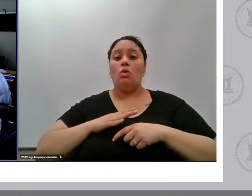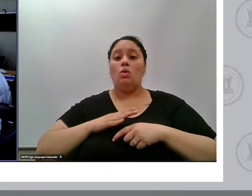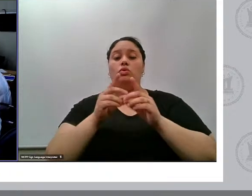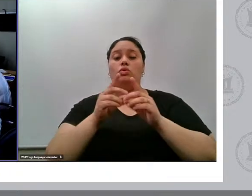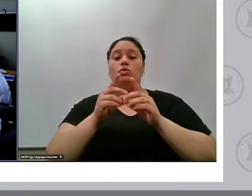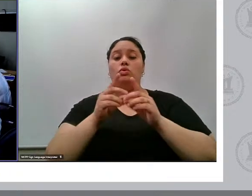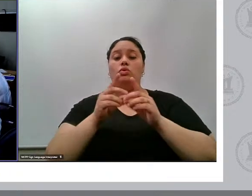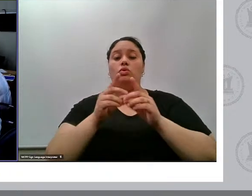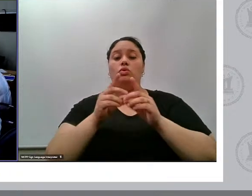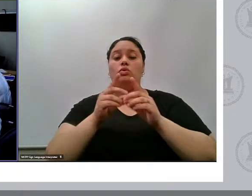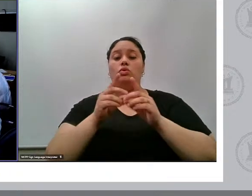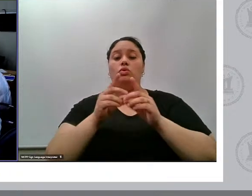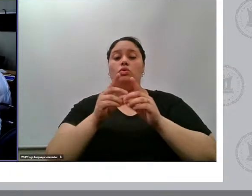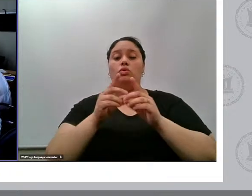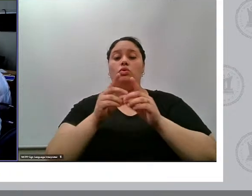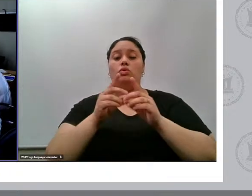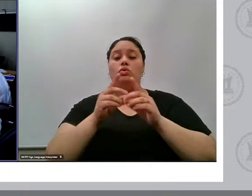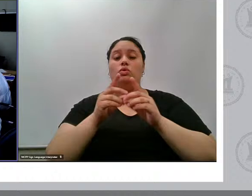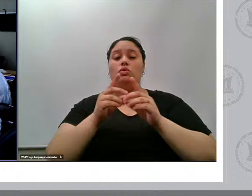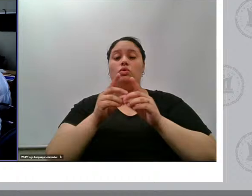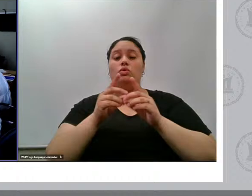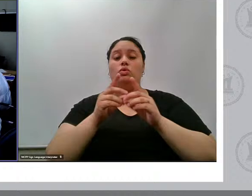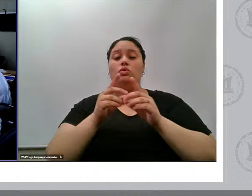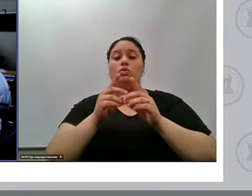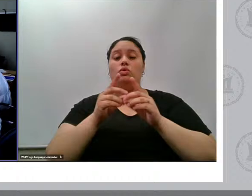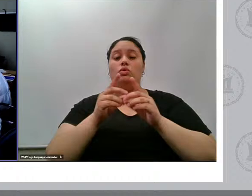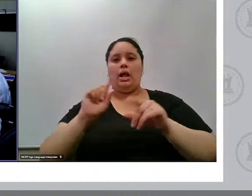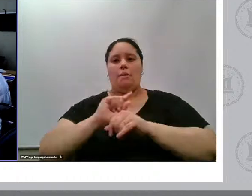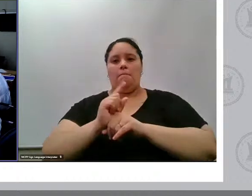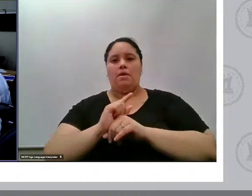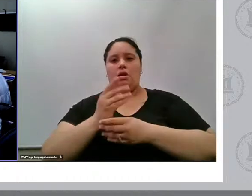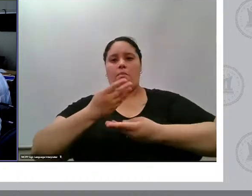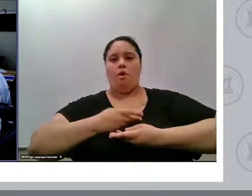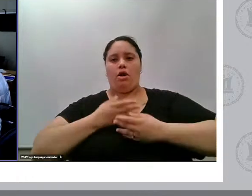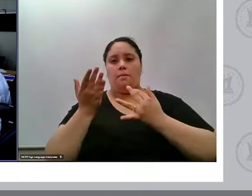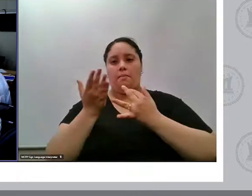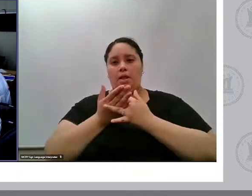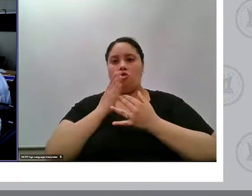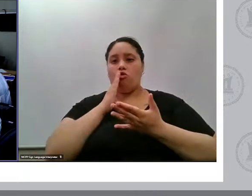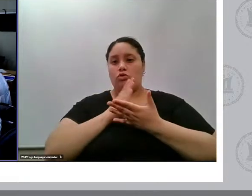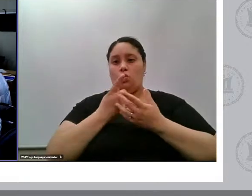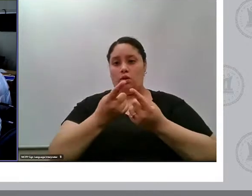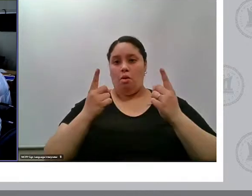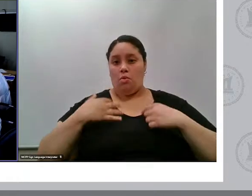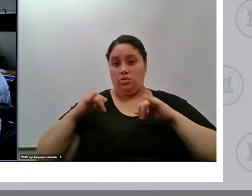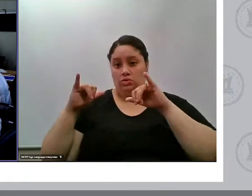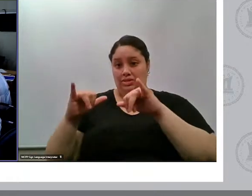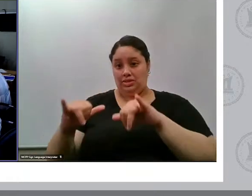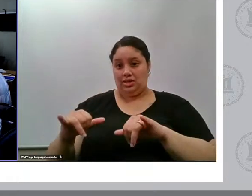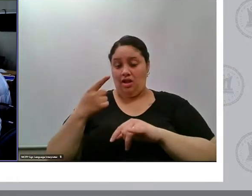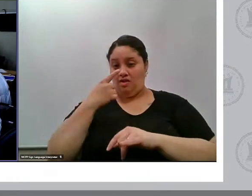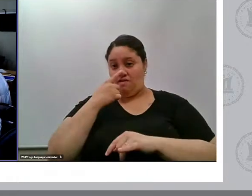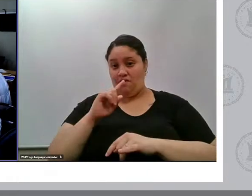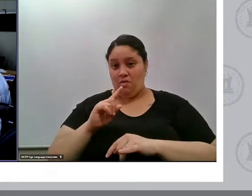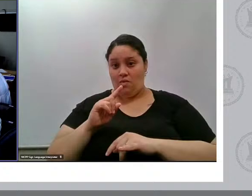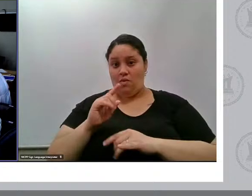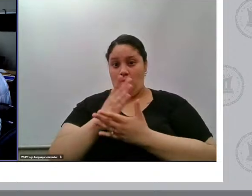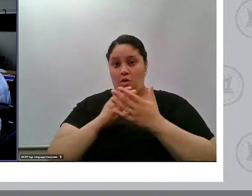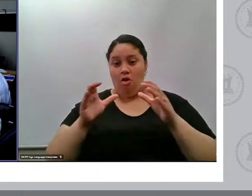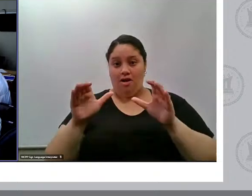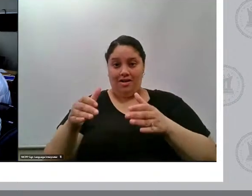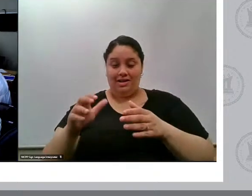offer everyone an opportunity for a 5 to 10 minute body break. Not sure if the department would like to stay for this